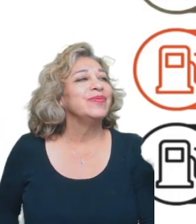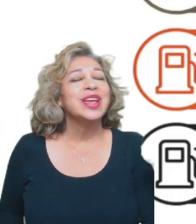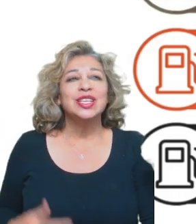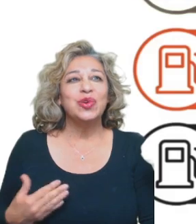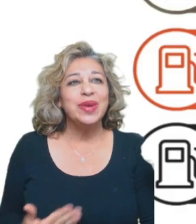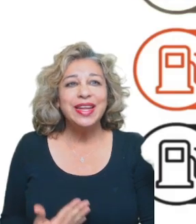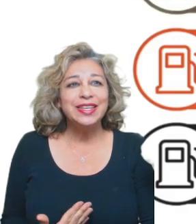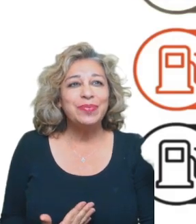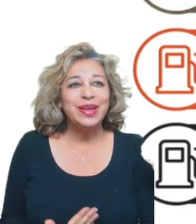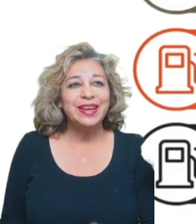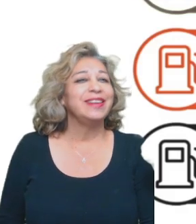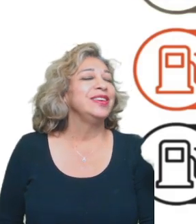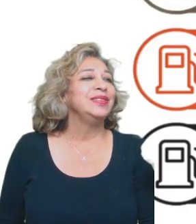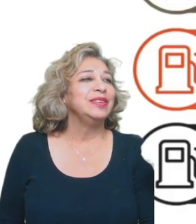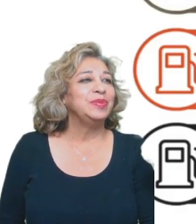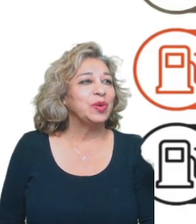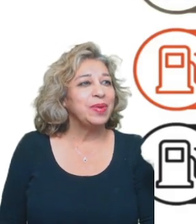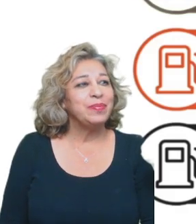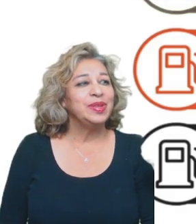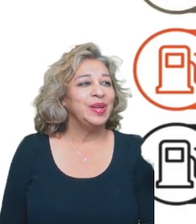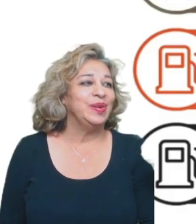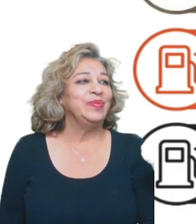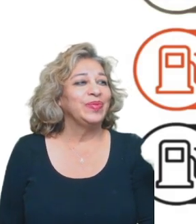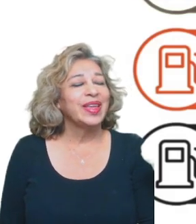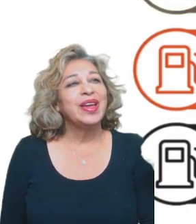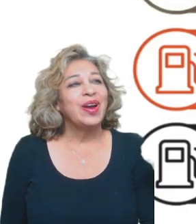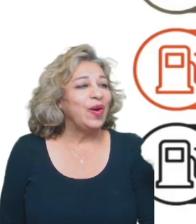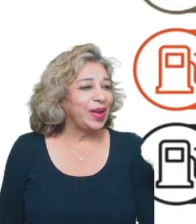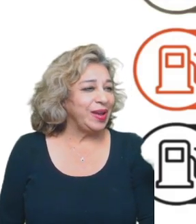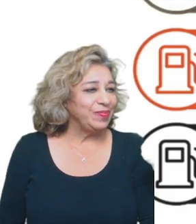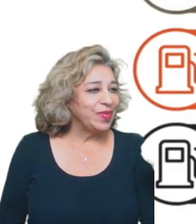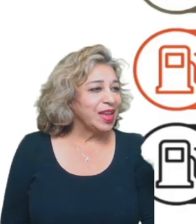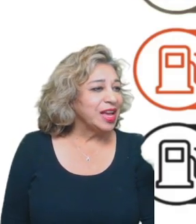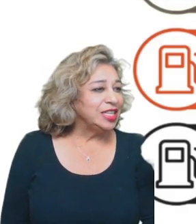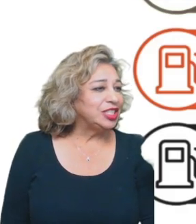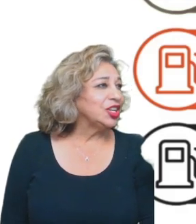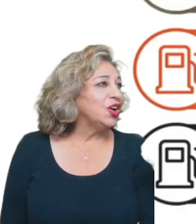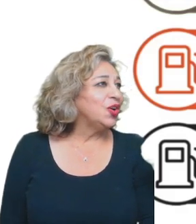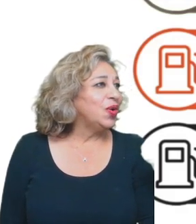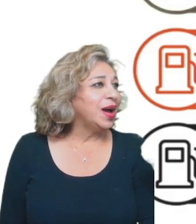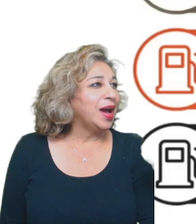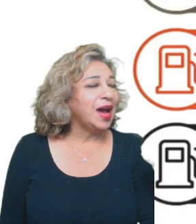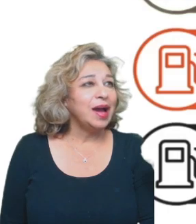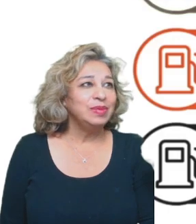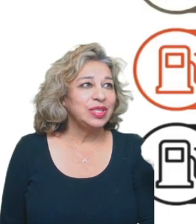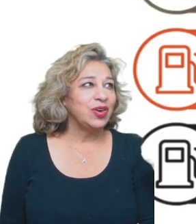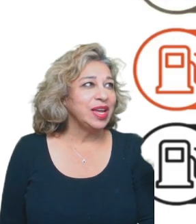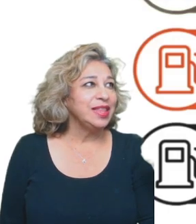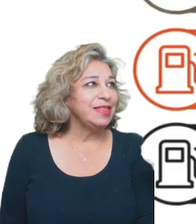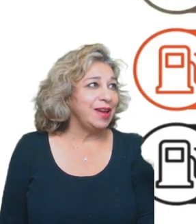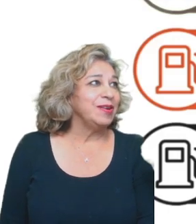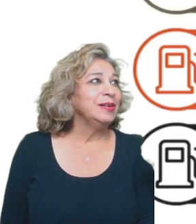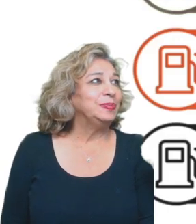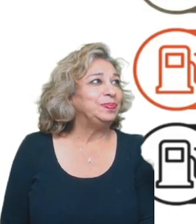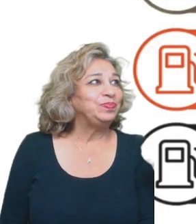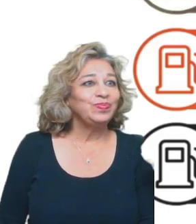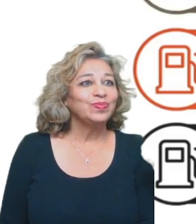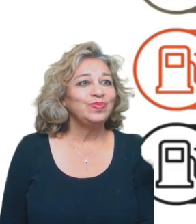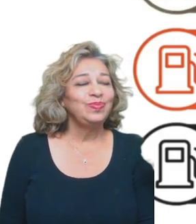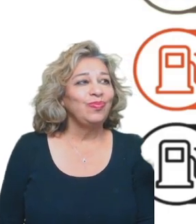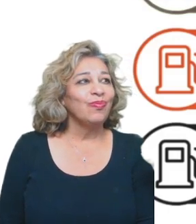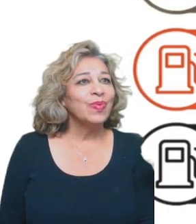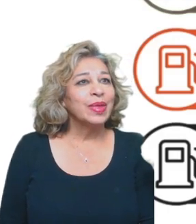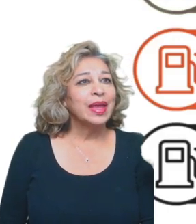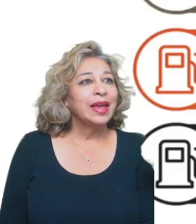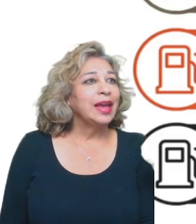It's not big enough yet. So we need to put it on YouTube so people know. Okay, so I'm starting it